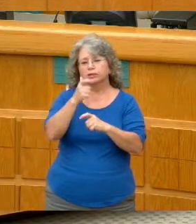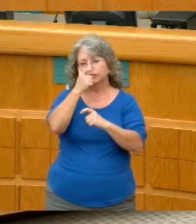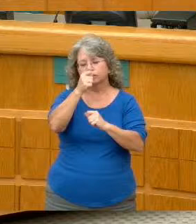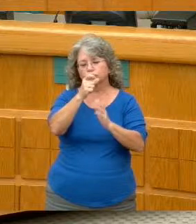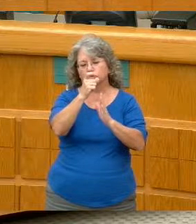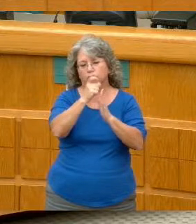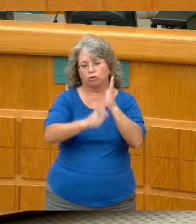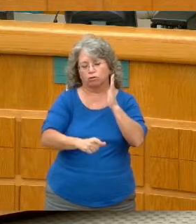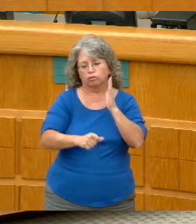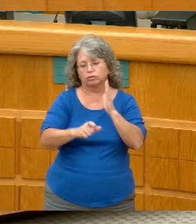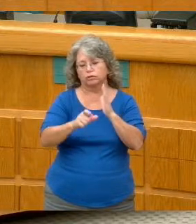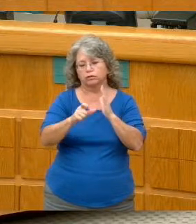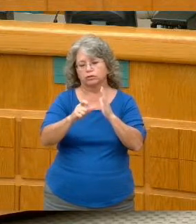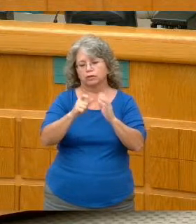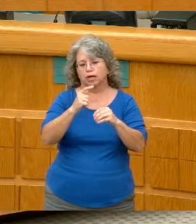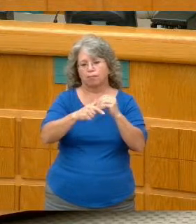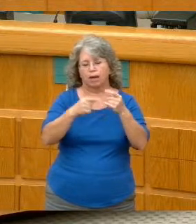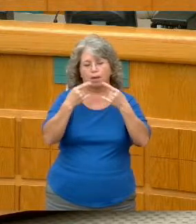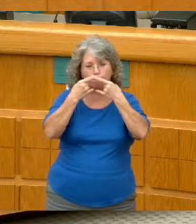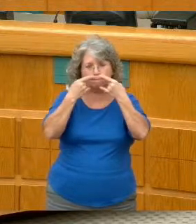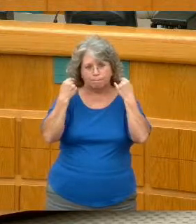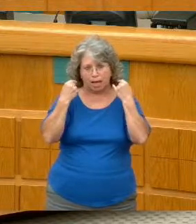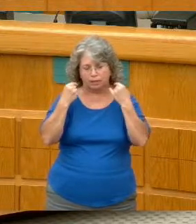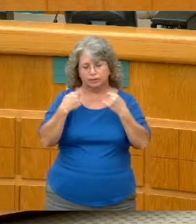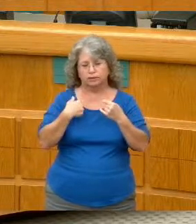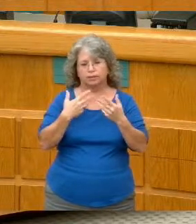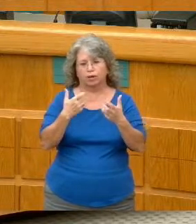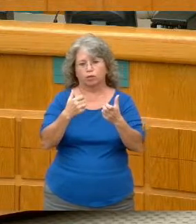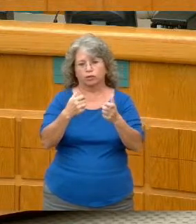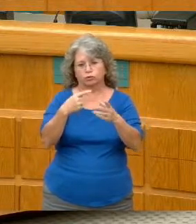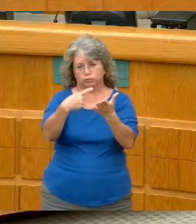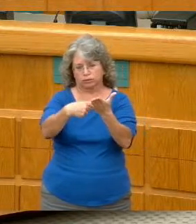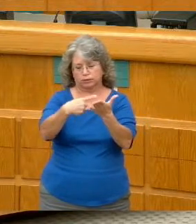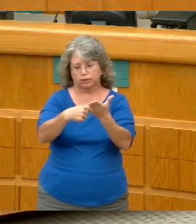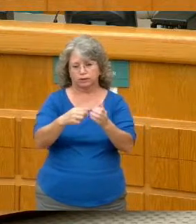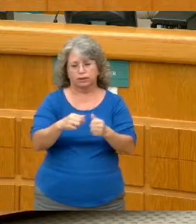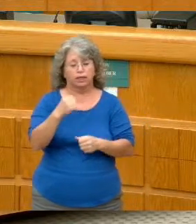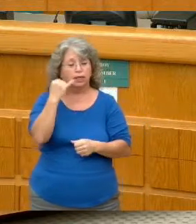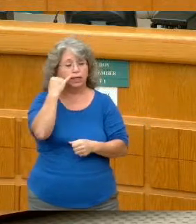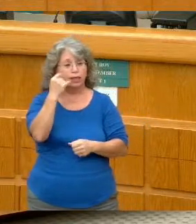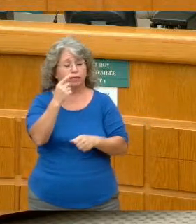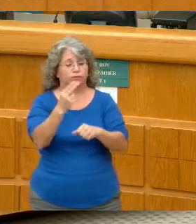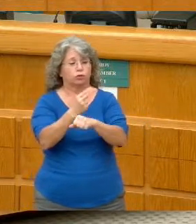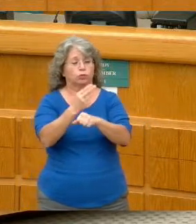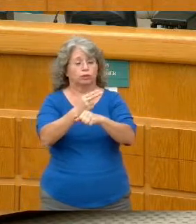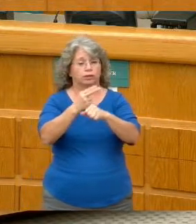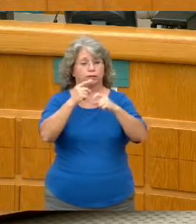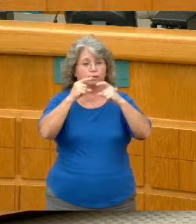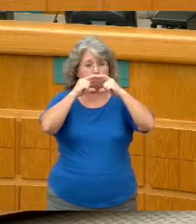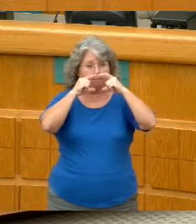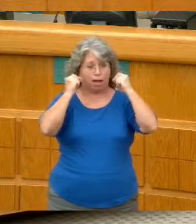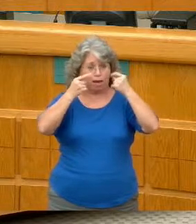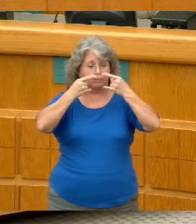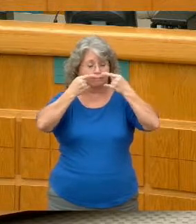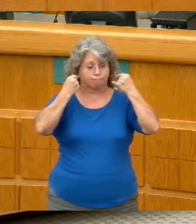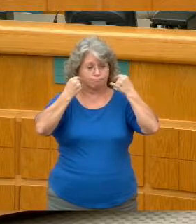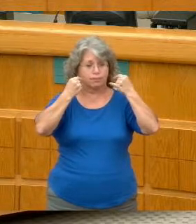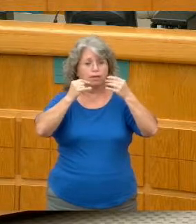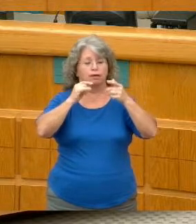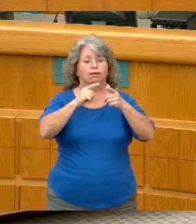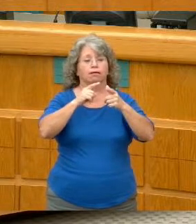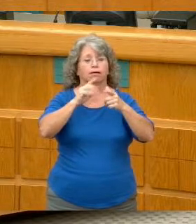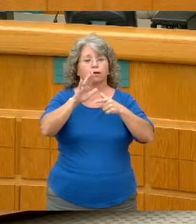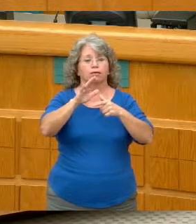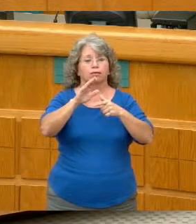in Reputed Journal. I want to bring it out at this point because the masks, if you wear a mask, the amount of viral